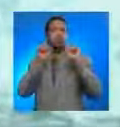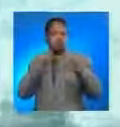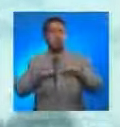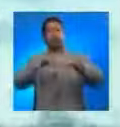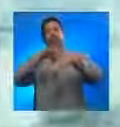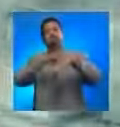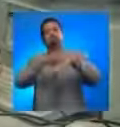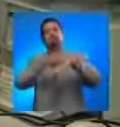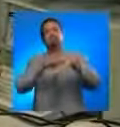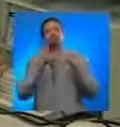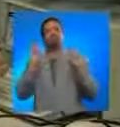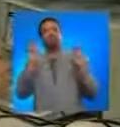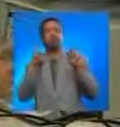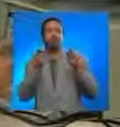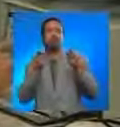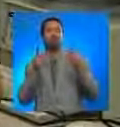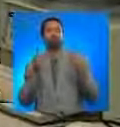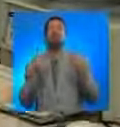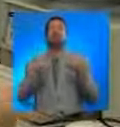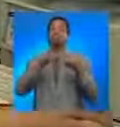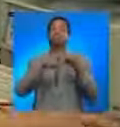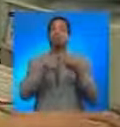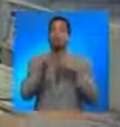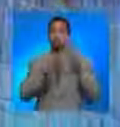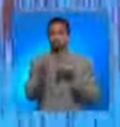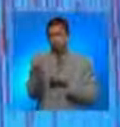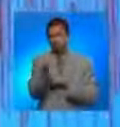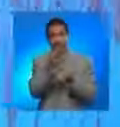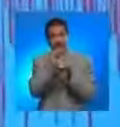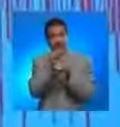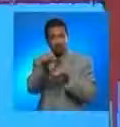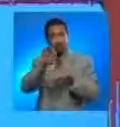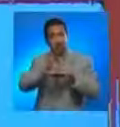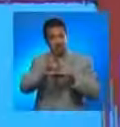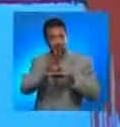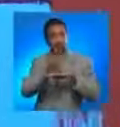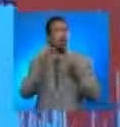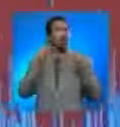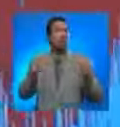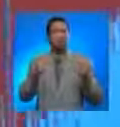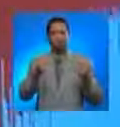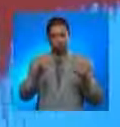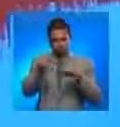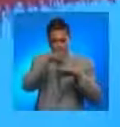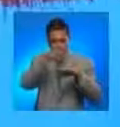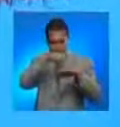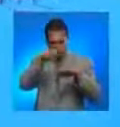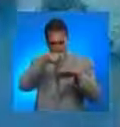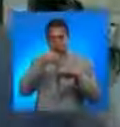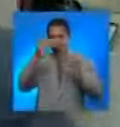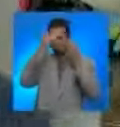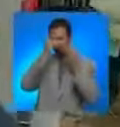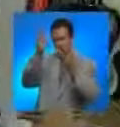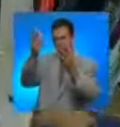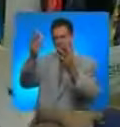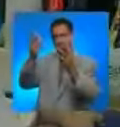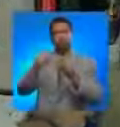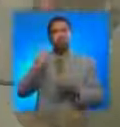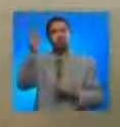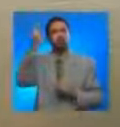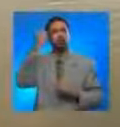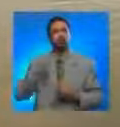will be issued only if those in charge of monitoring notify the pertinent authorities in Puerto Rico. Given the